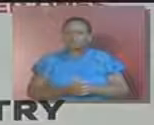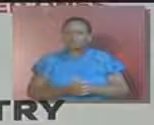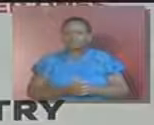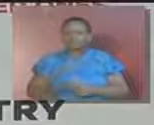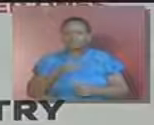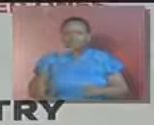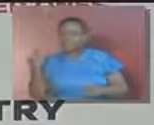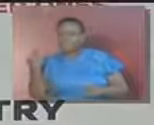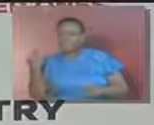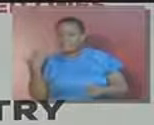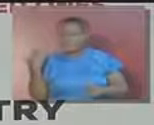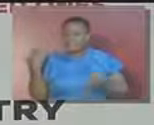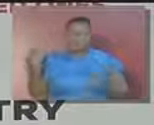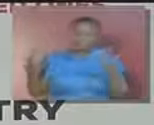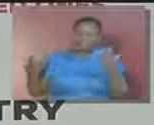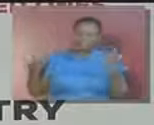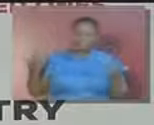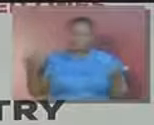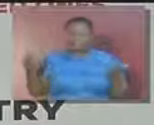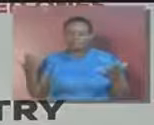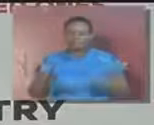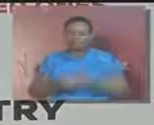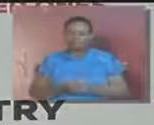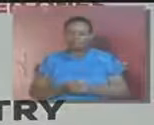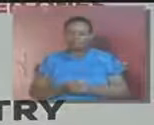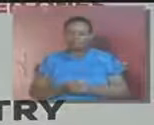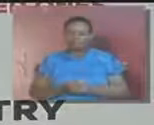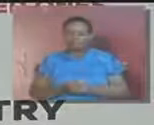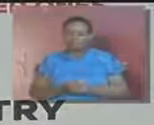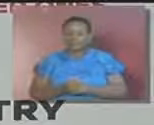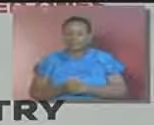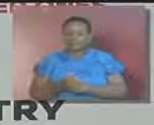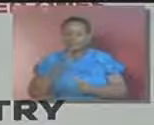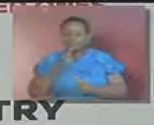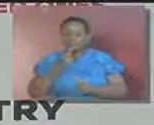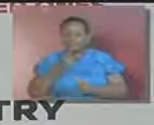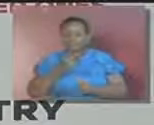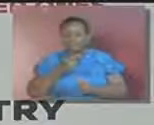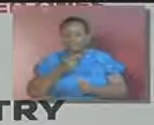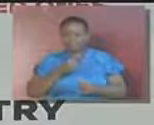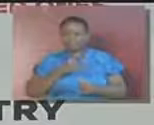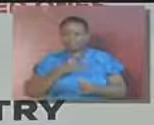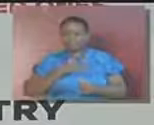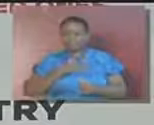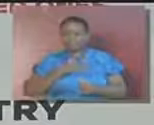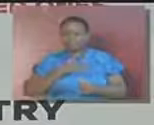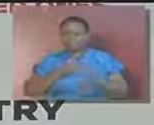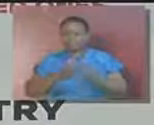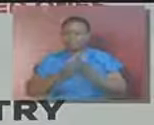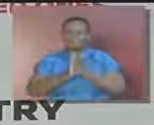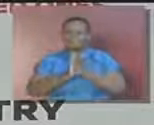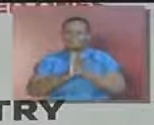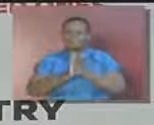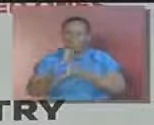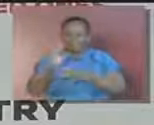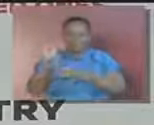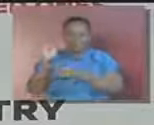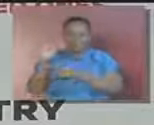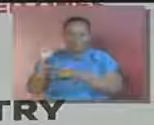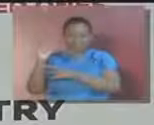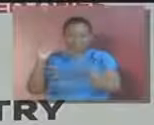and this is where I am urging the media to have a heightened